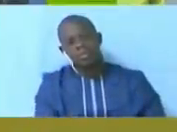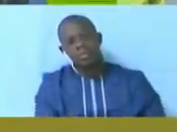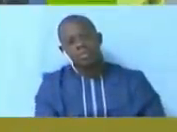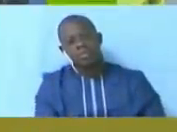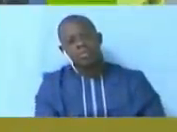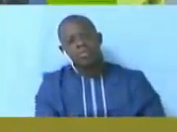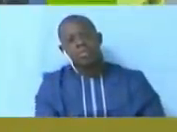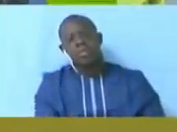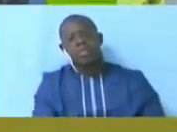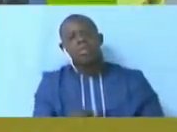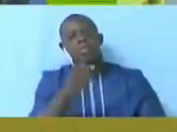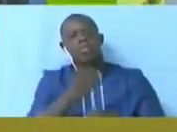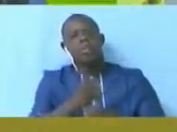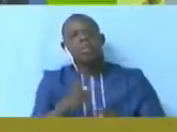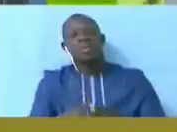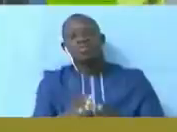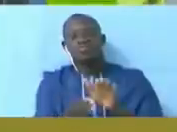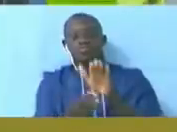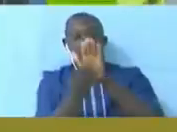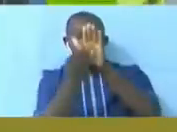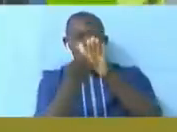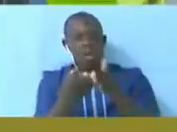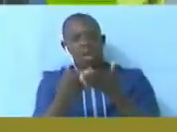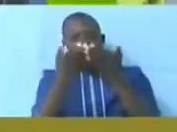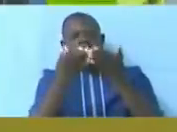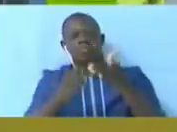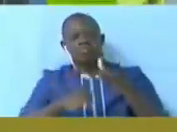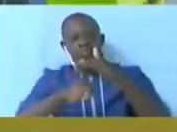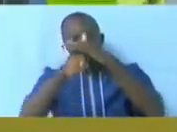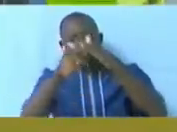That was going to be a charity.